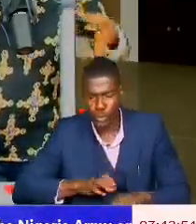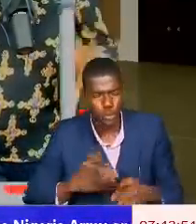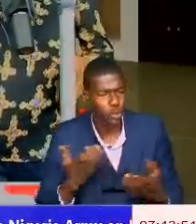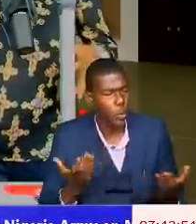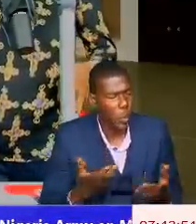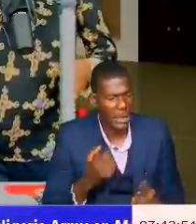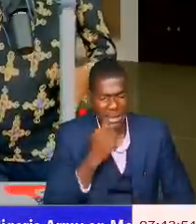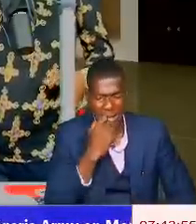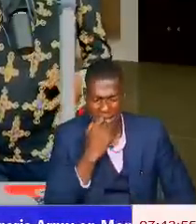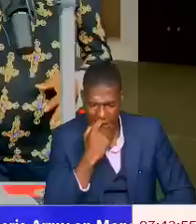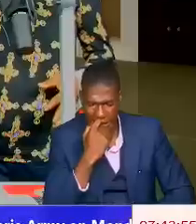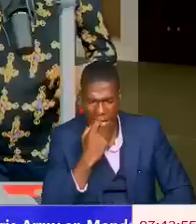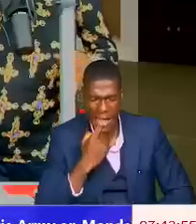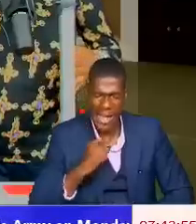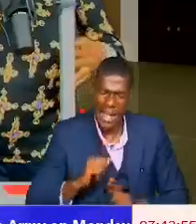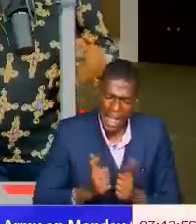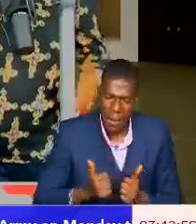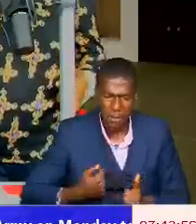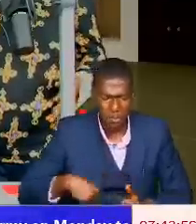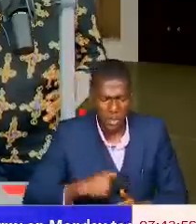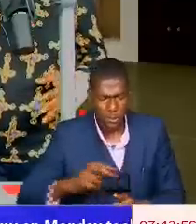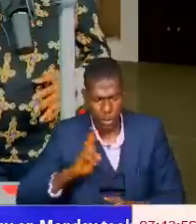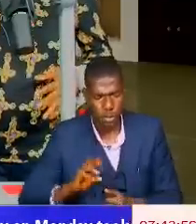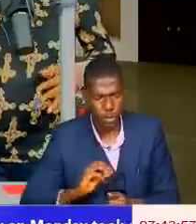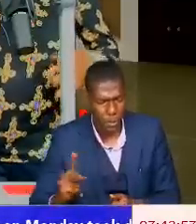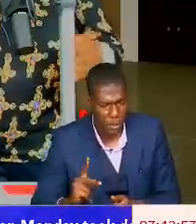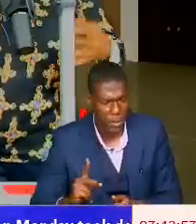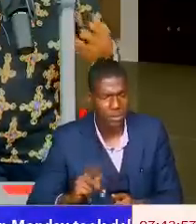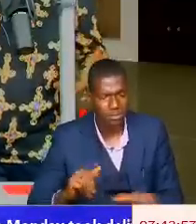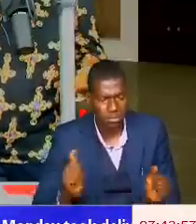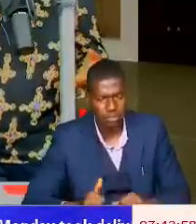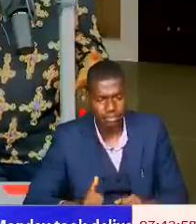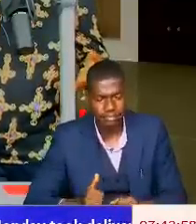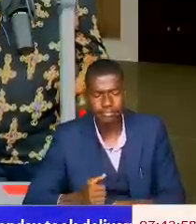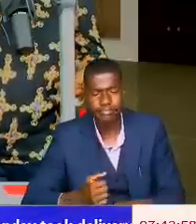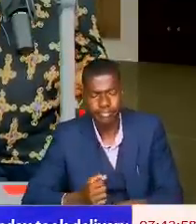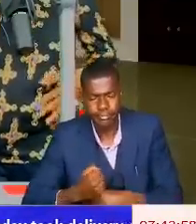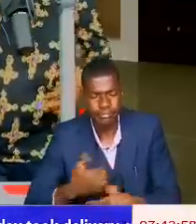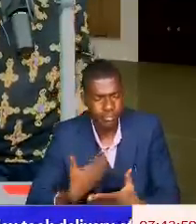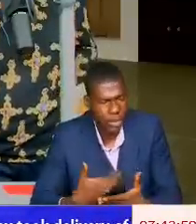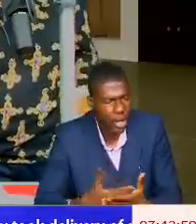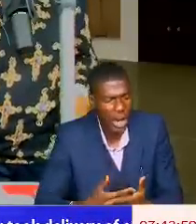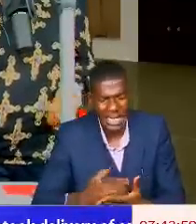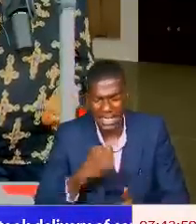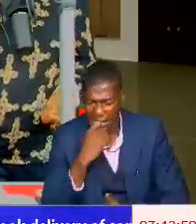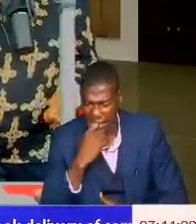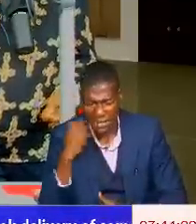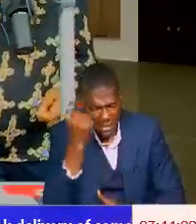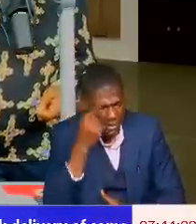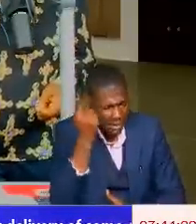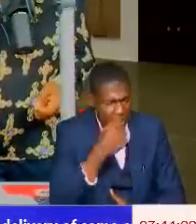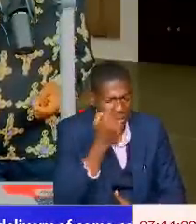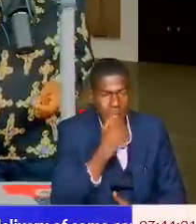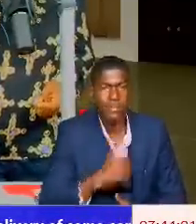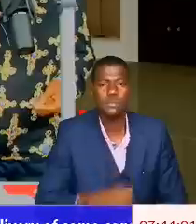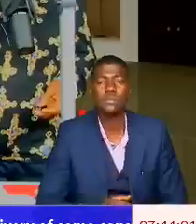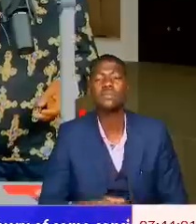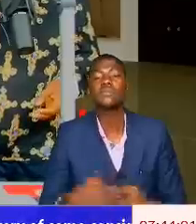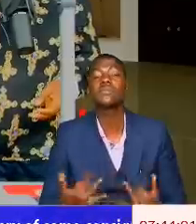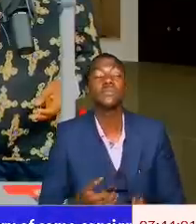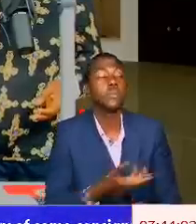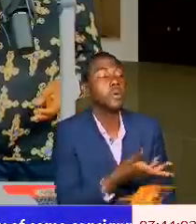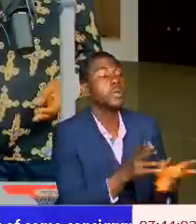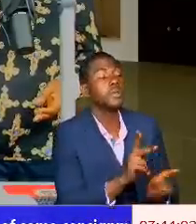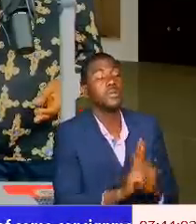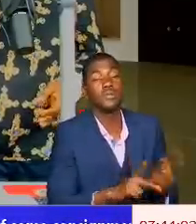sun, they shine on top of our own head, we go enjoy. We don't say some people go enjoy something, so they go tire for the thing. The sun, where then they enjoy